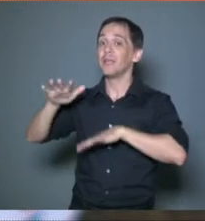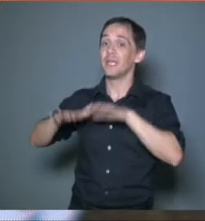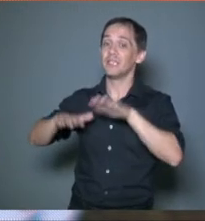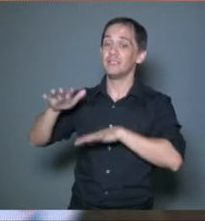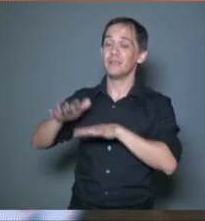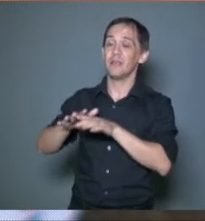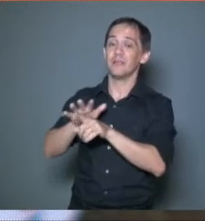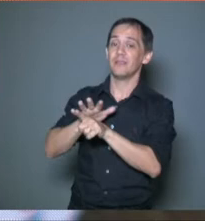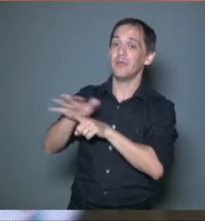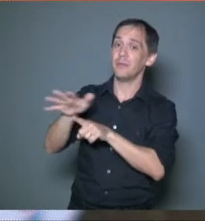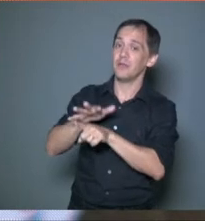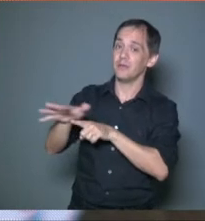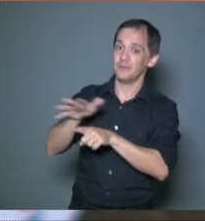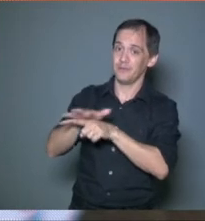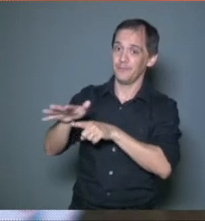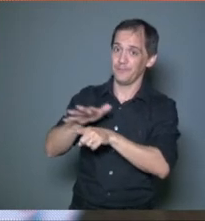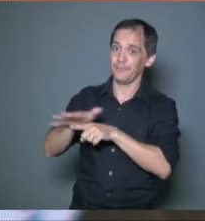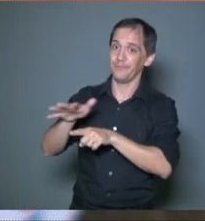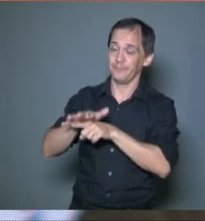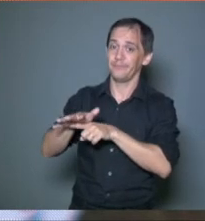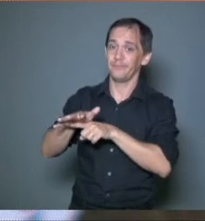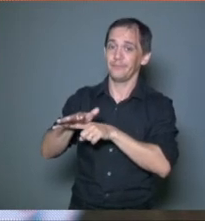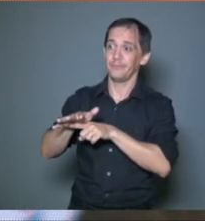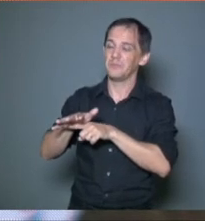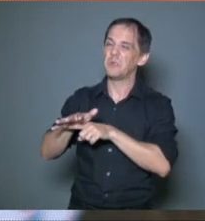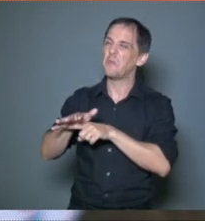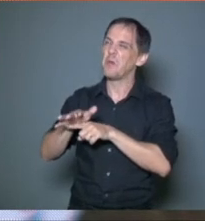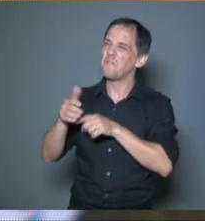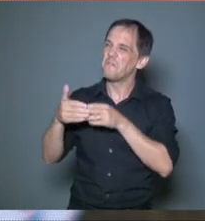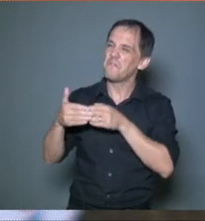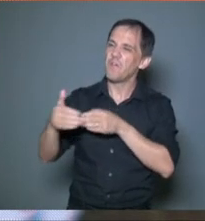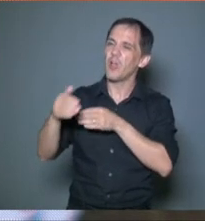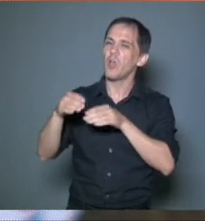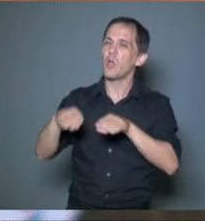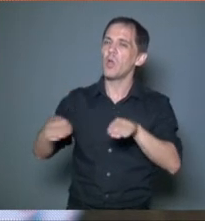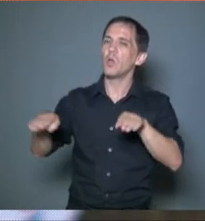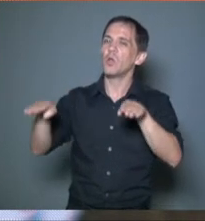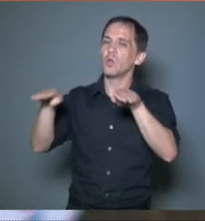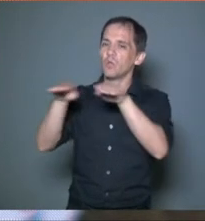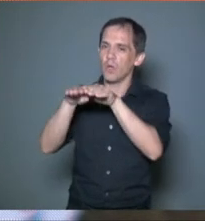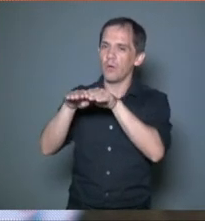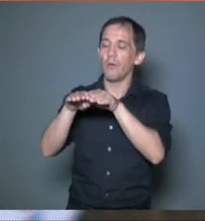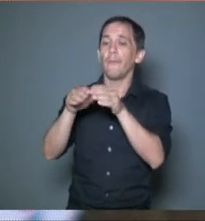demand. So how much they will affect demand? Well, it should be